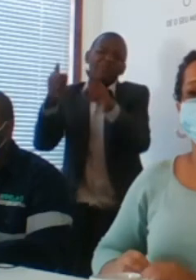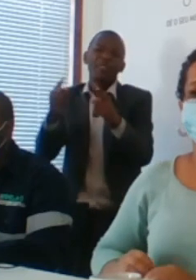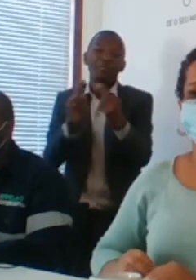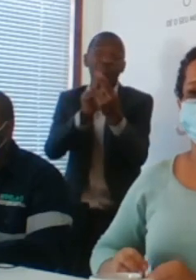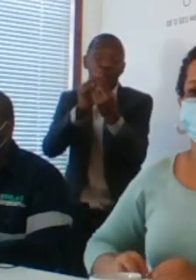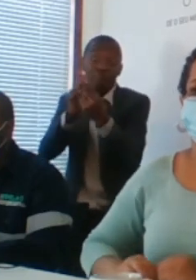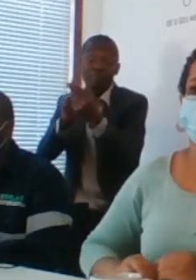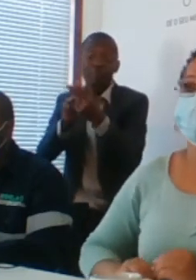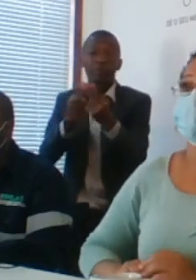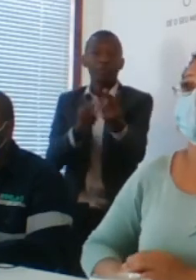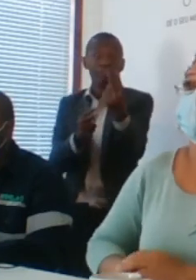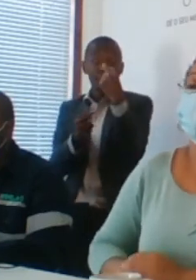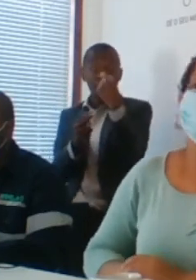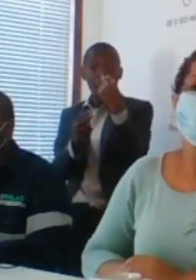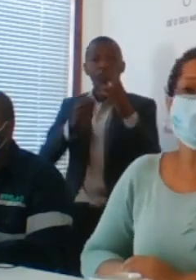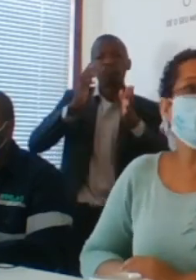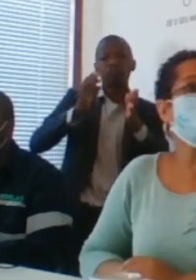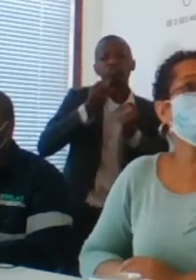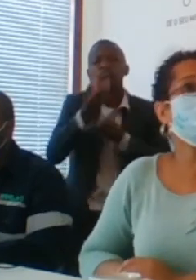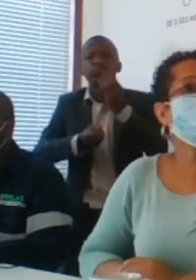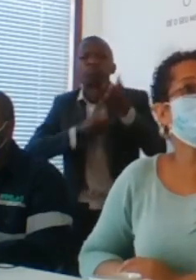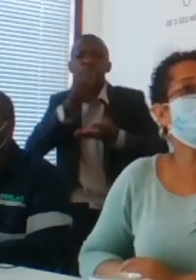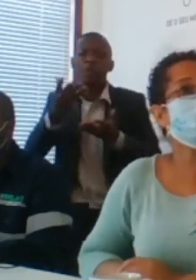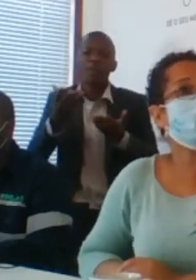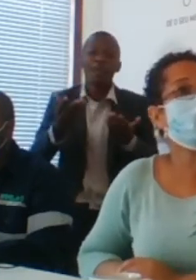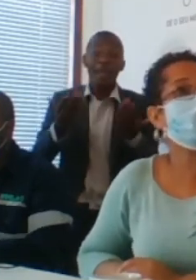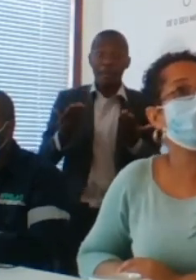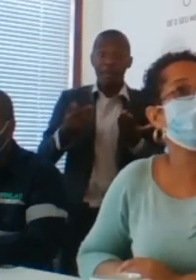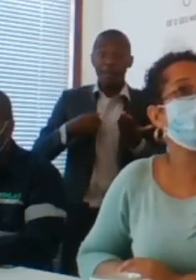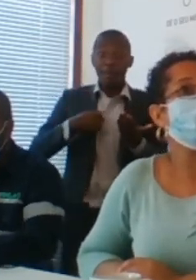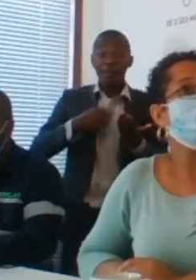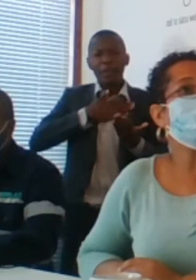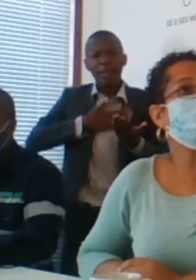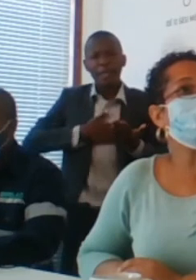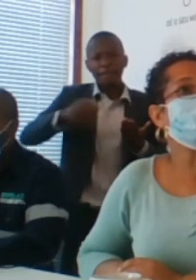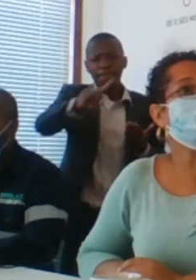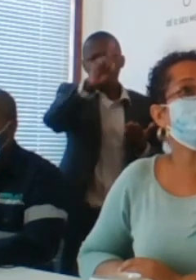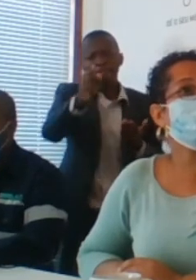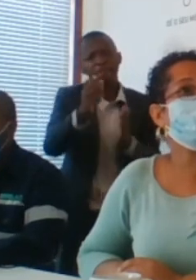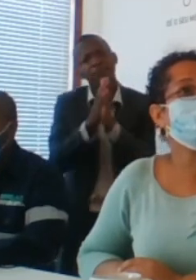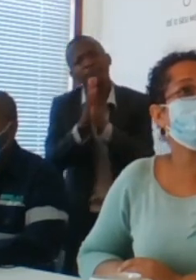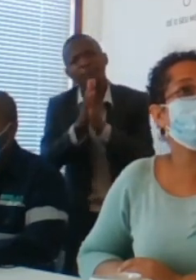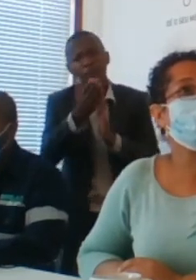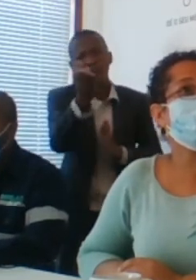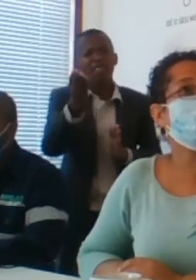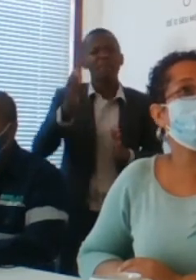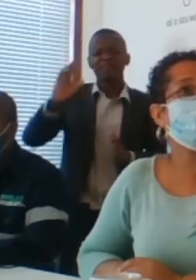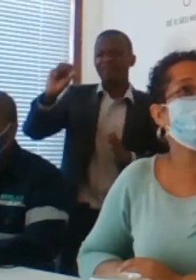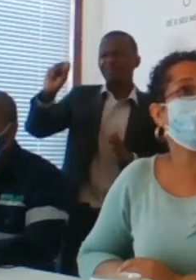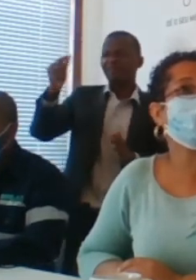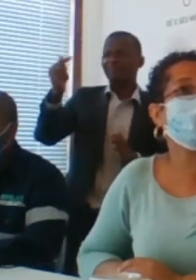sharing with us in this webinar. I would like to ask all of you, Stella Jaqueta,